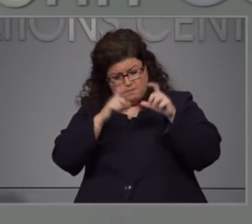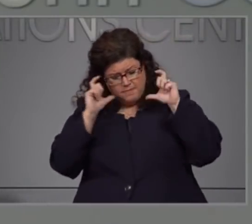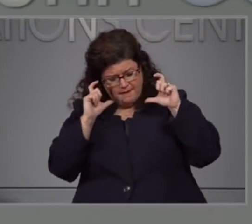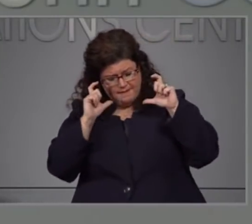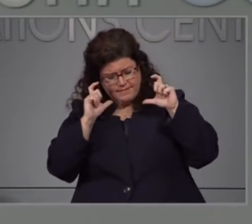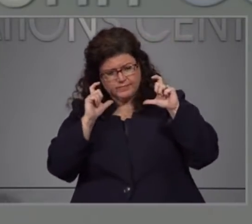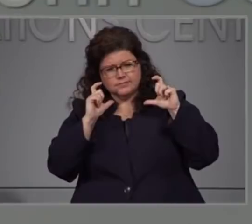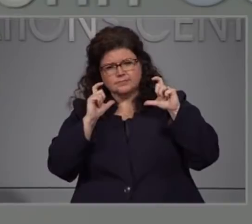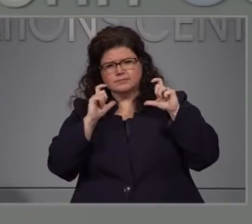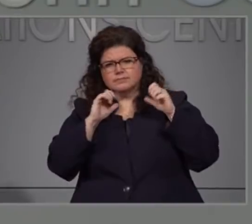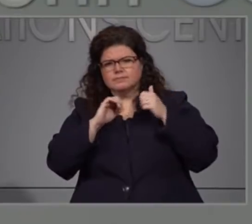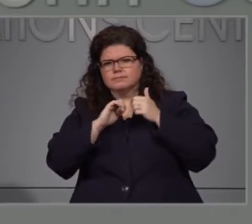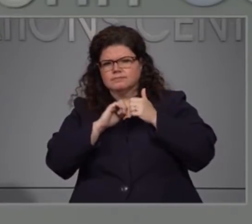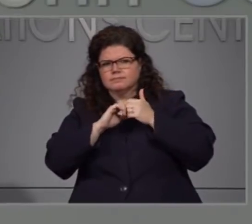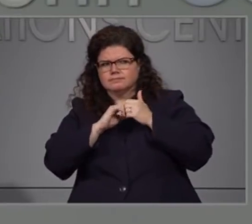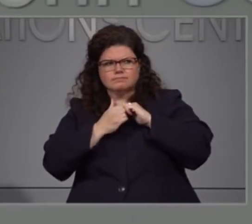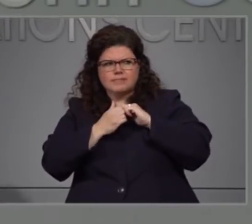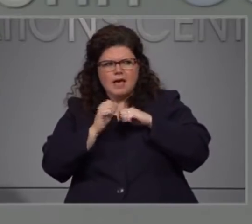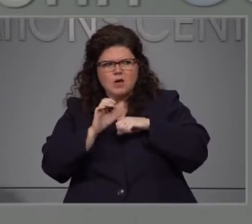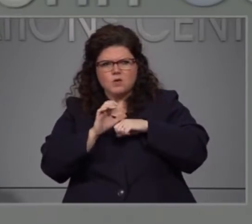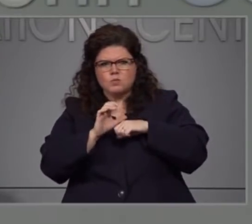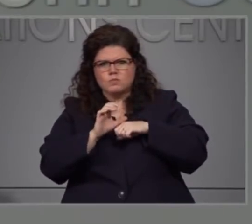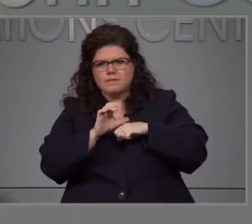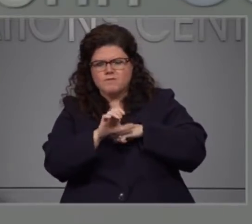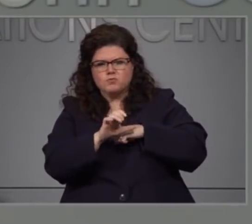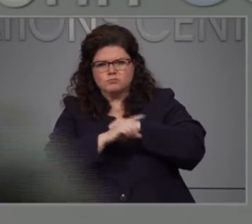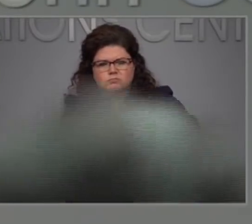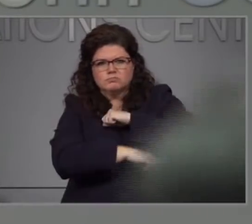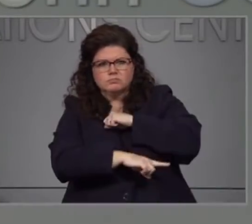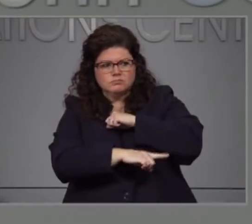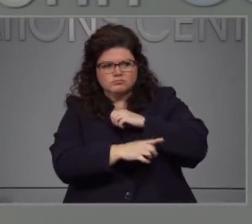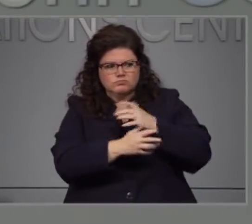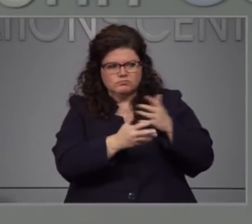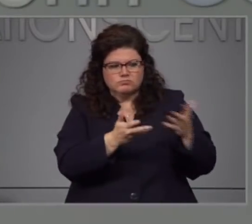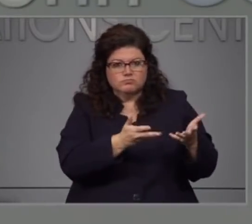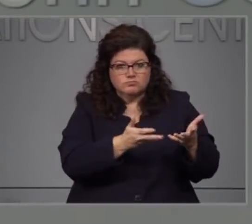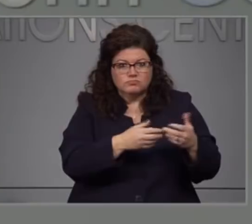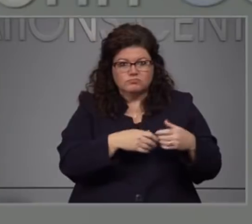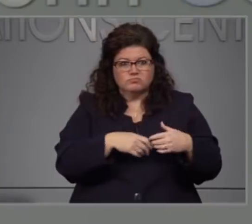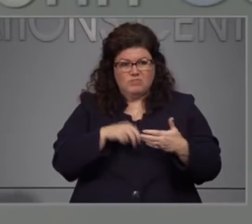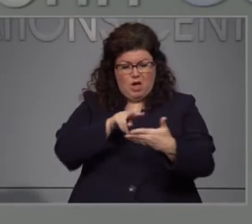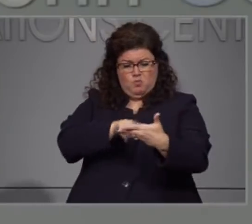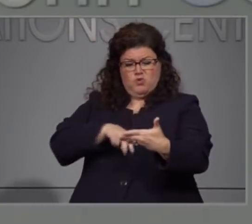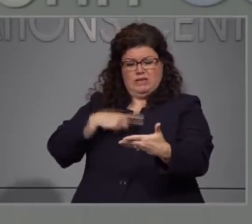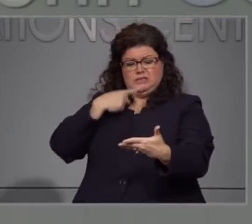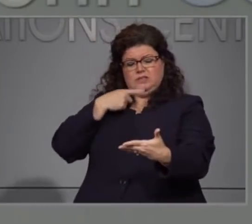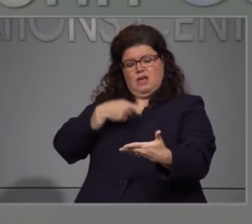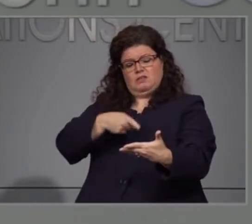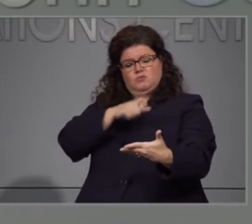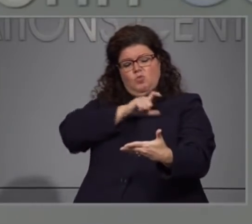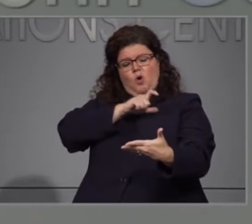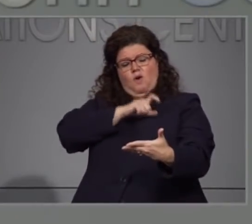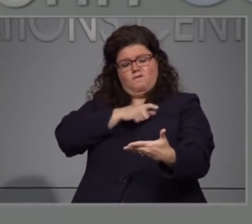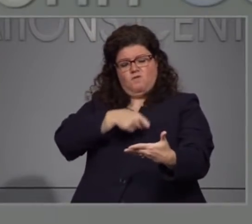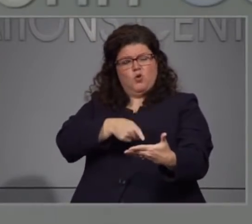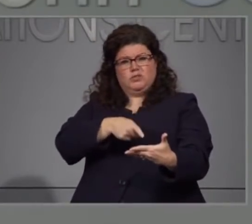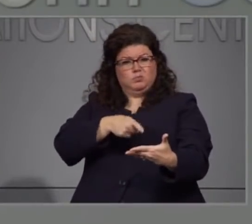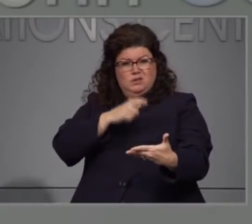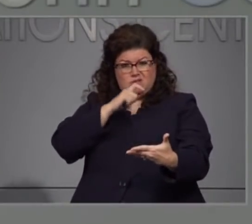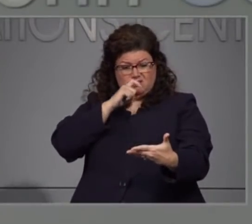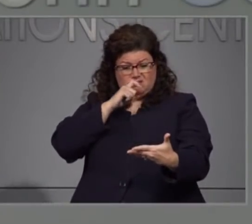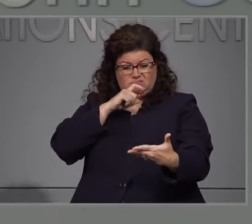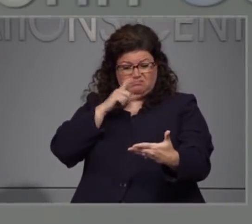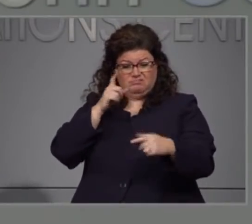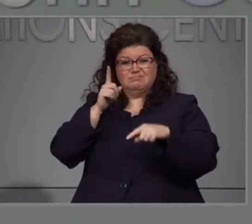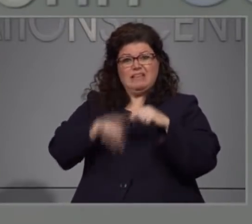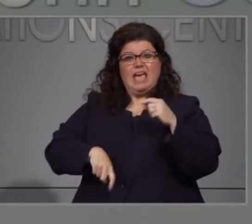covering part of this executive order. Reading the fine print, it says that local law enforcement will not essentially have the